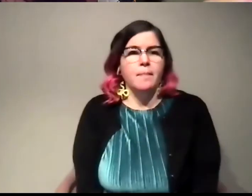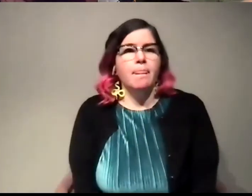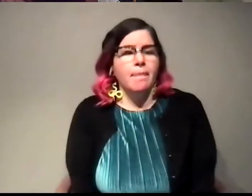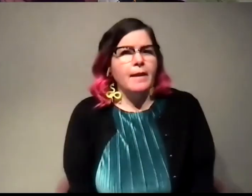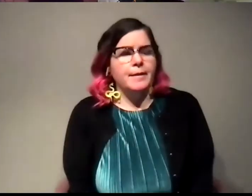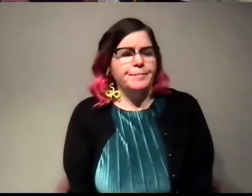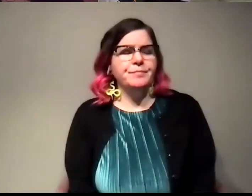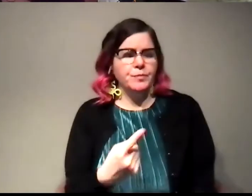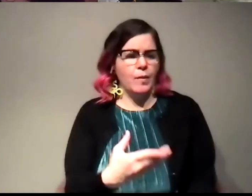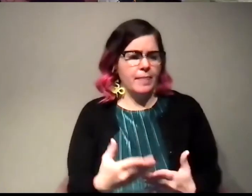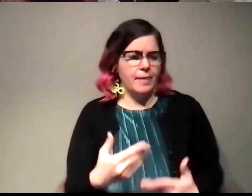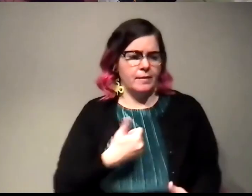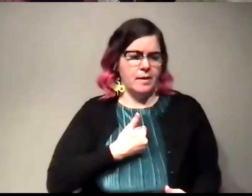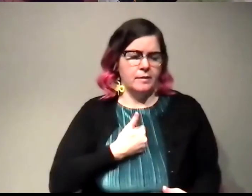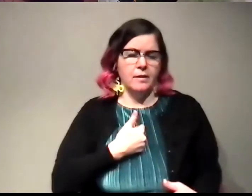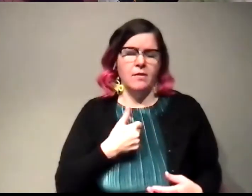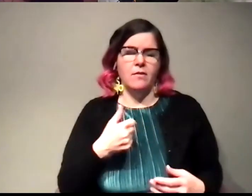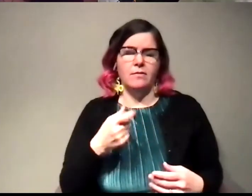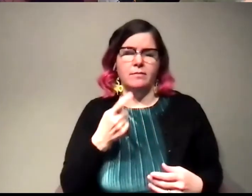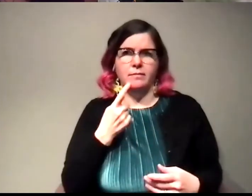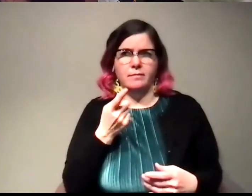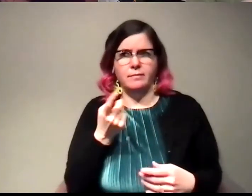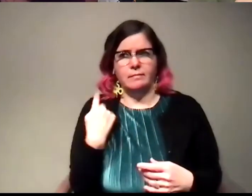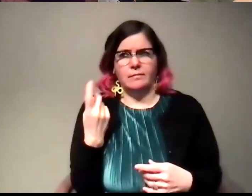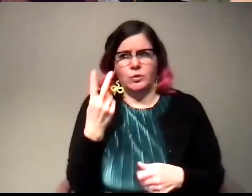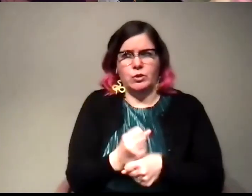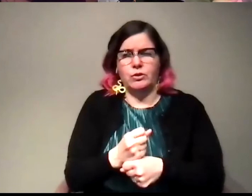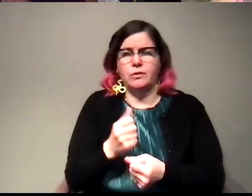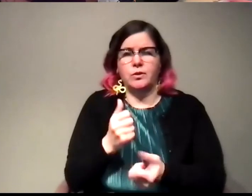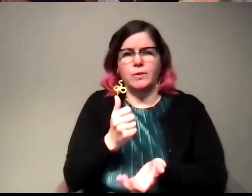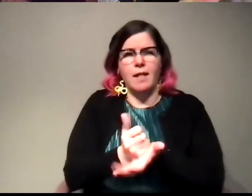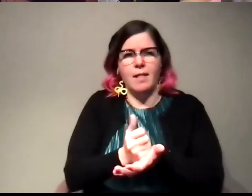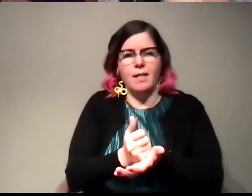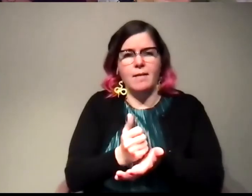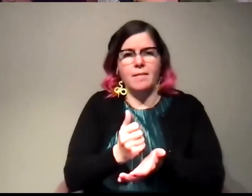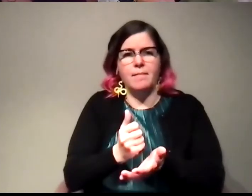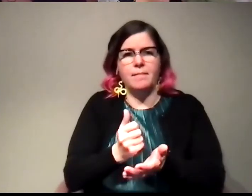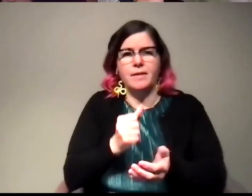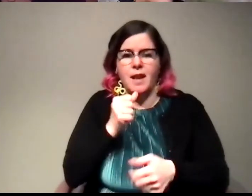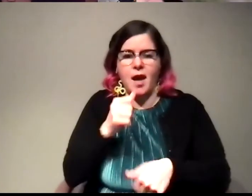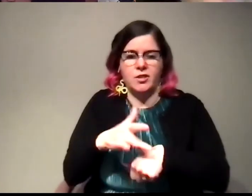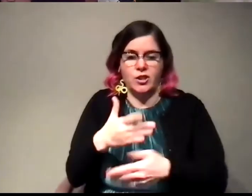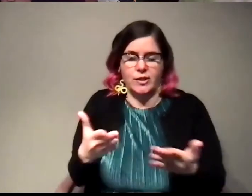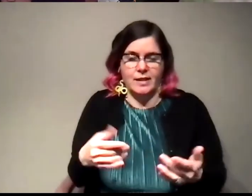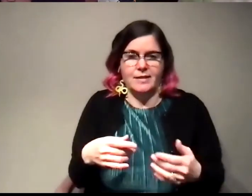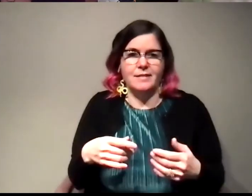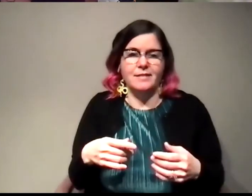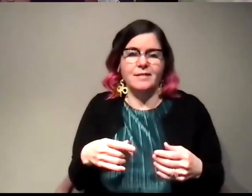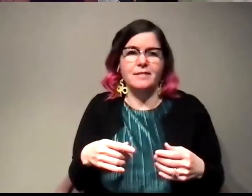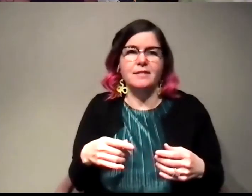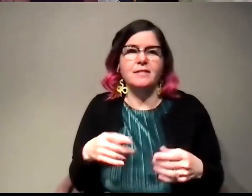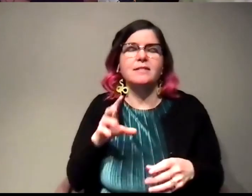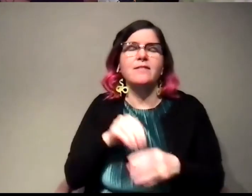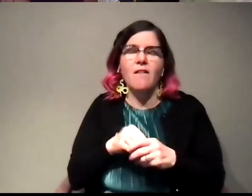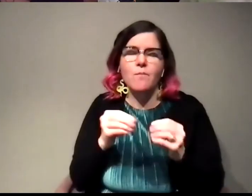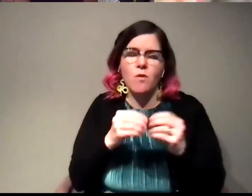thing that I've personally done in the last couple of years to like help not touch things is get into photography. And Gina,